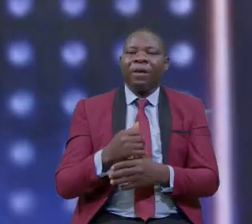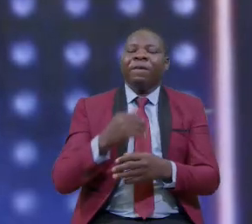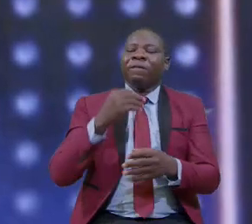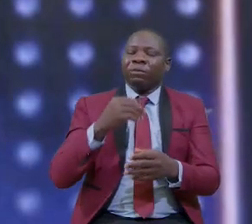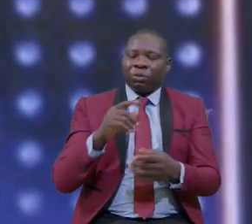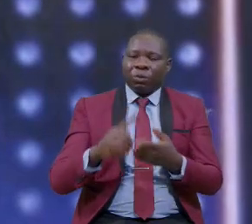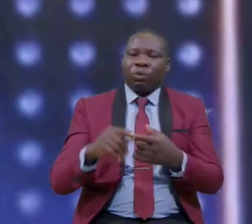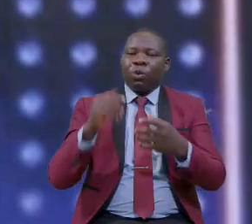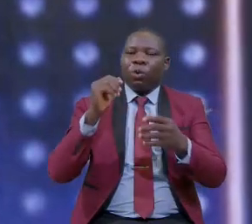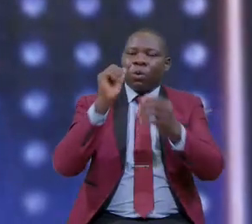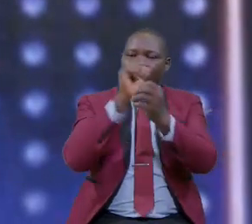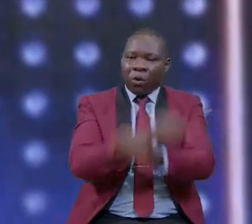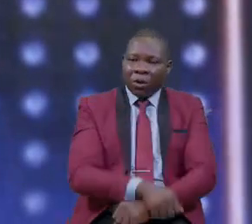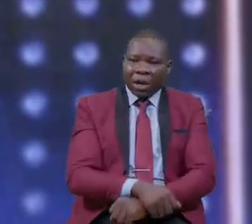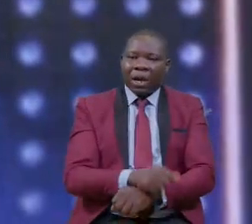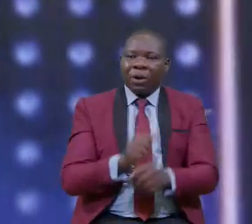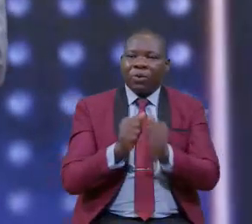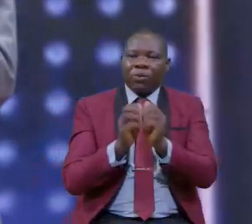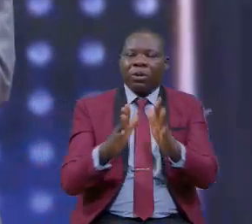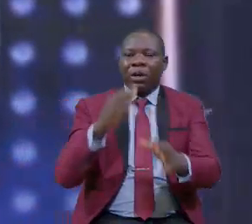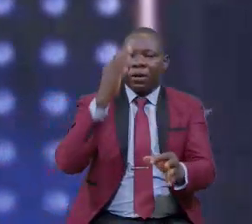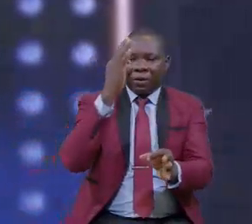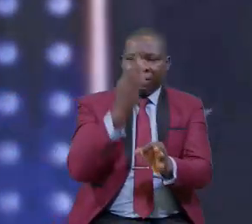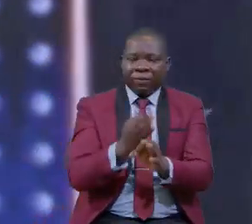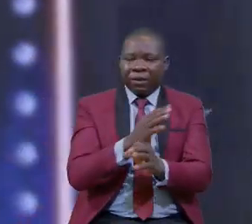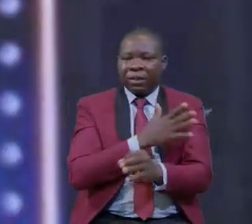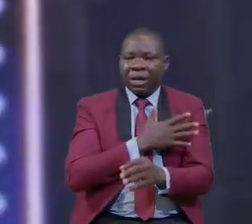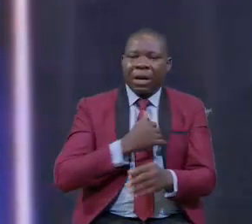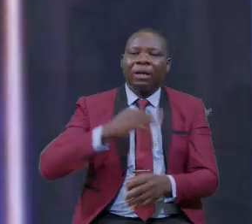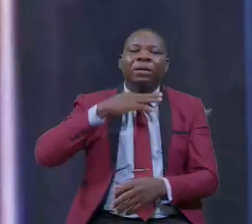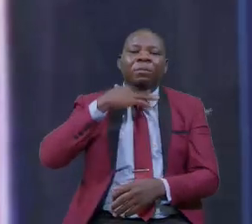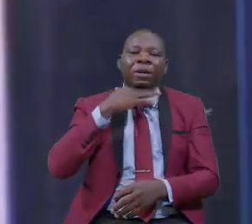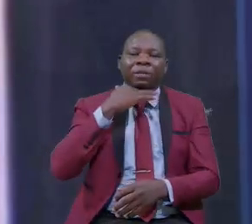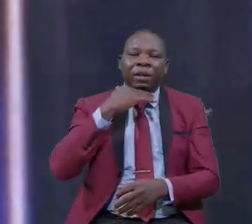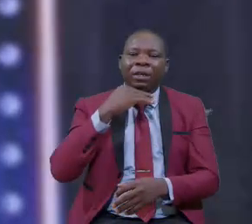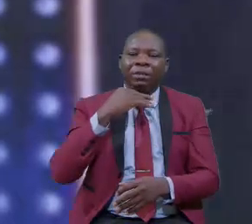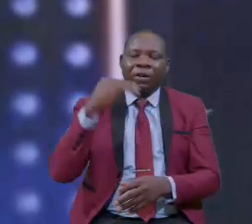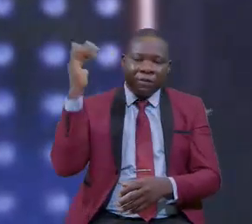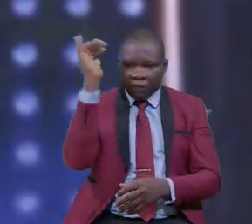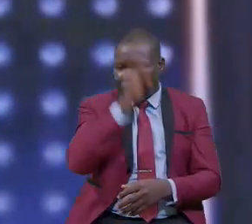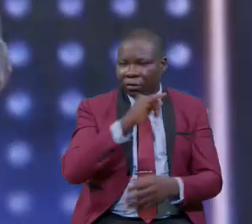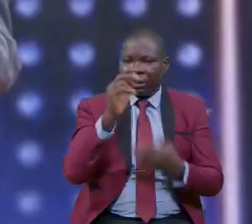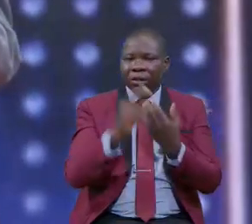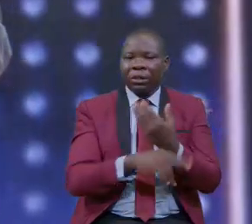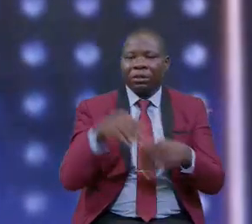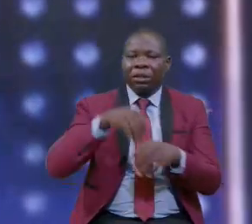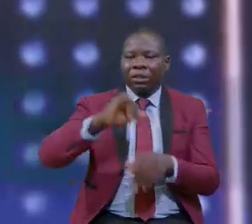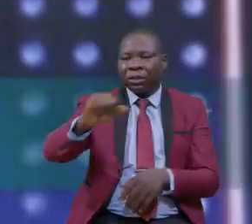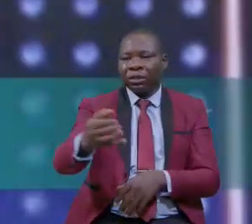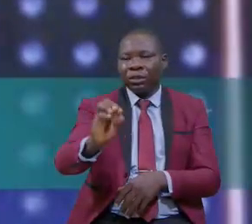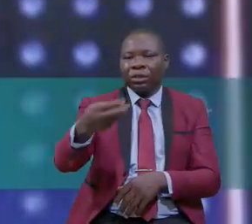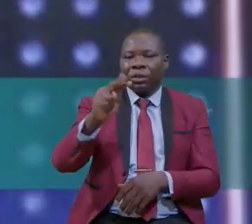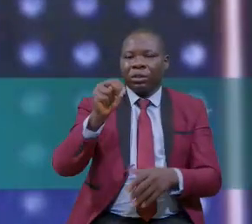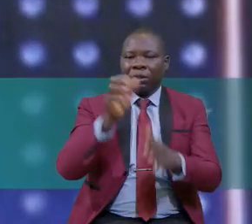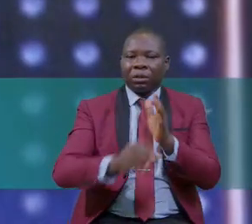faithlessness and perverse foolishness. It tells us in John chapter 20, verse 27, and